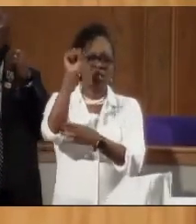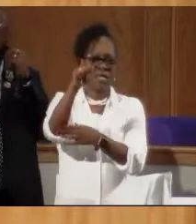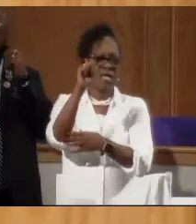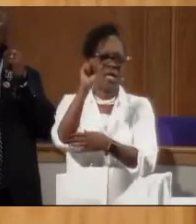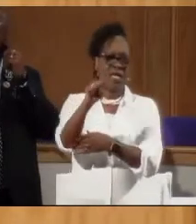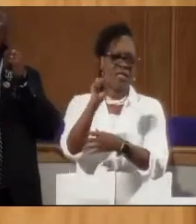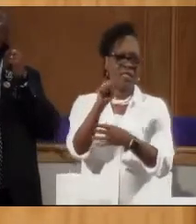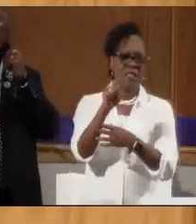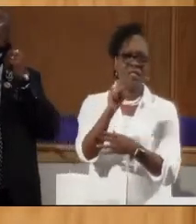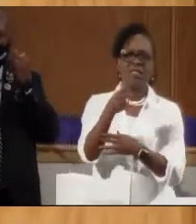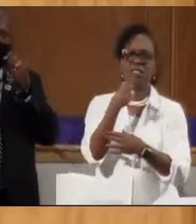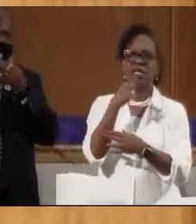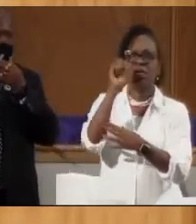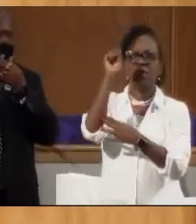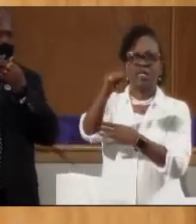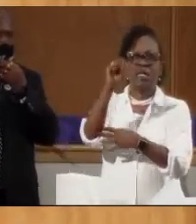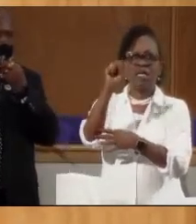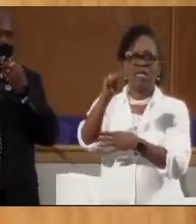yeah.